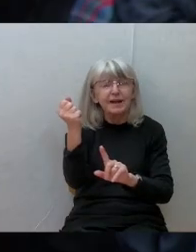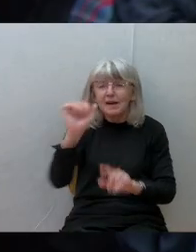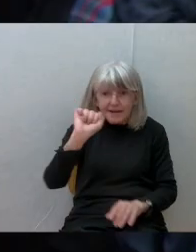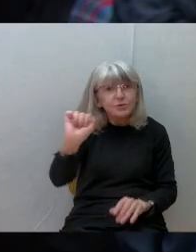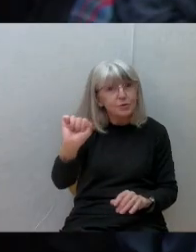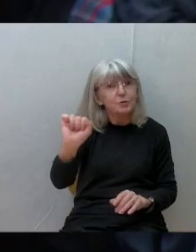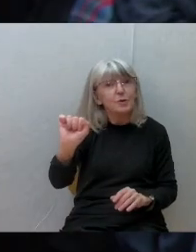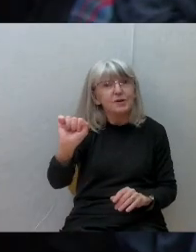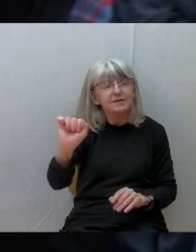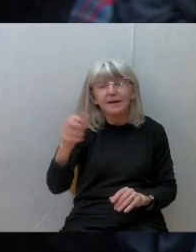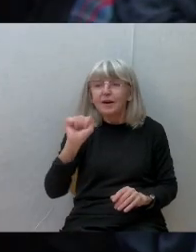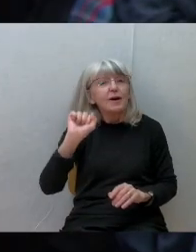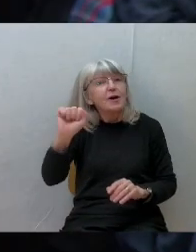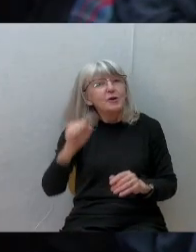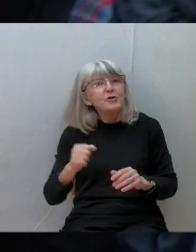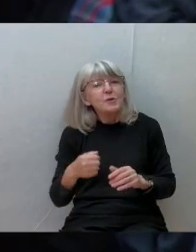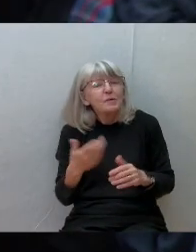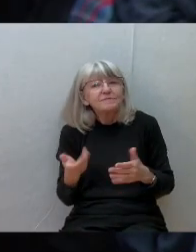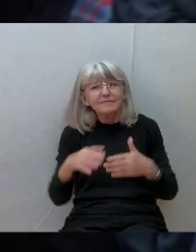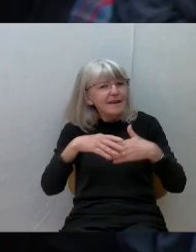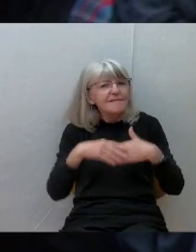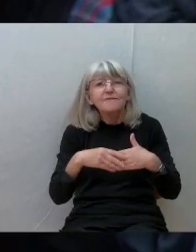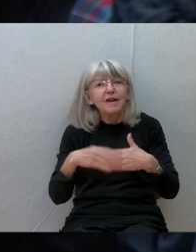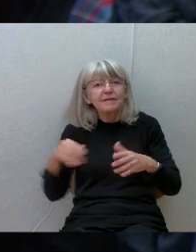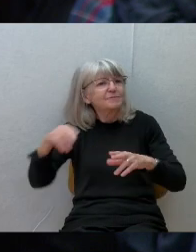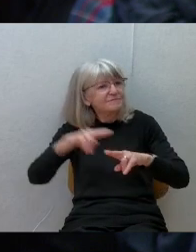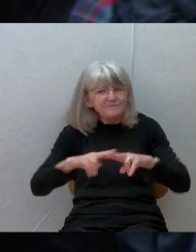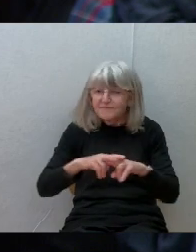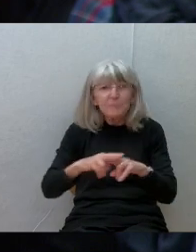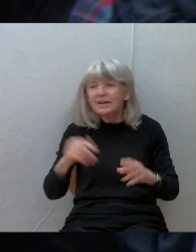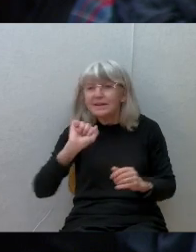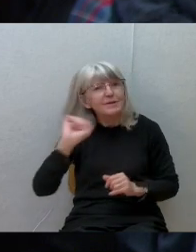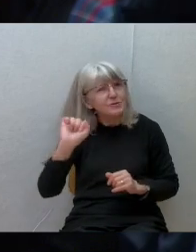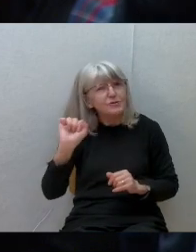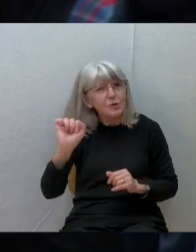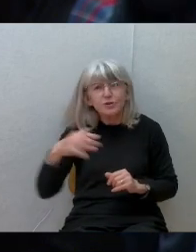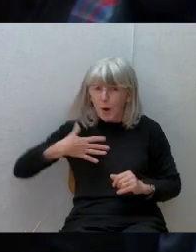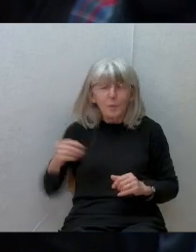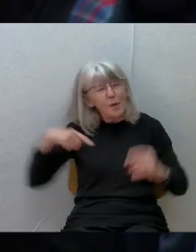for all your loved ones here, and we're here to help you celebrate. So make noise.